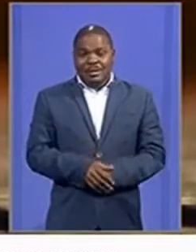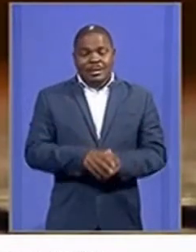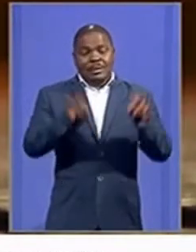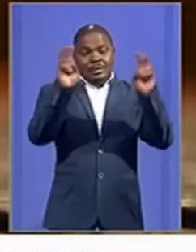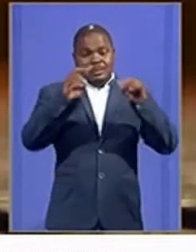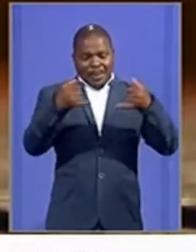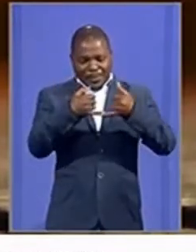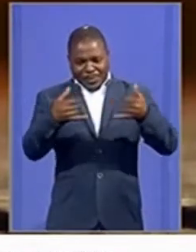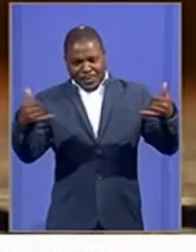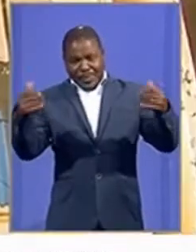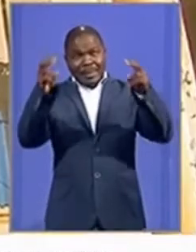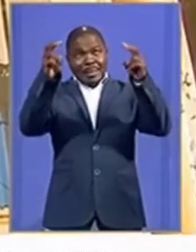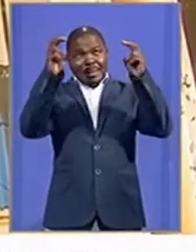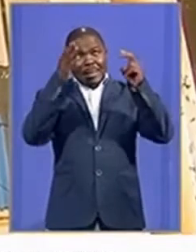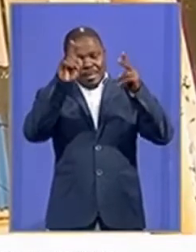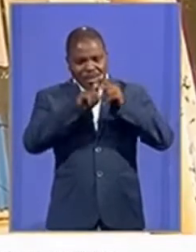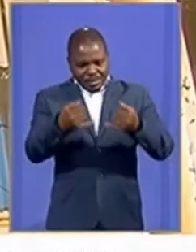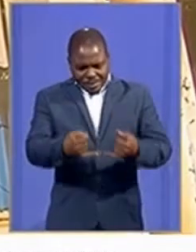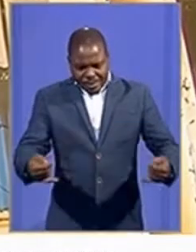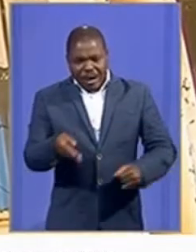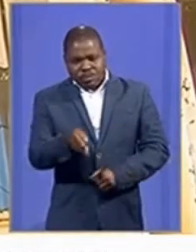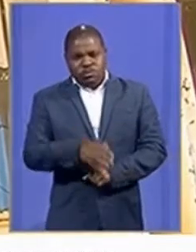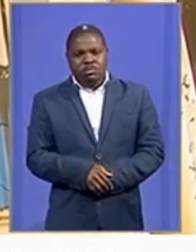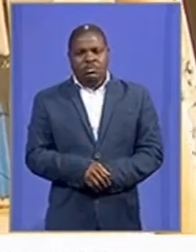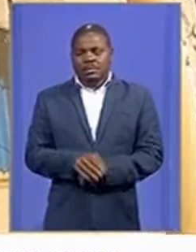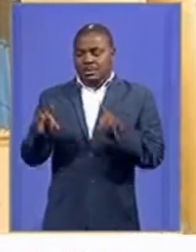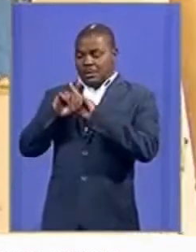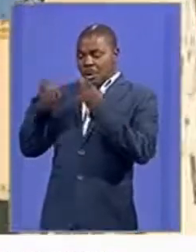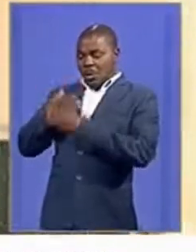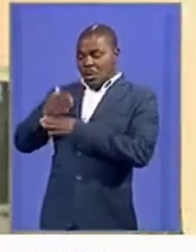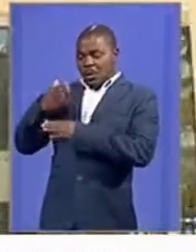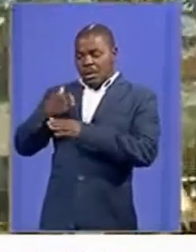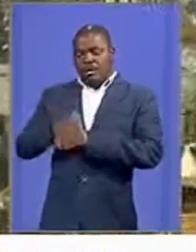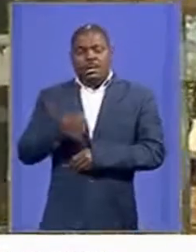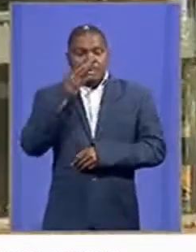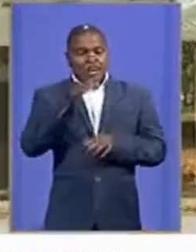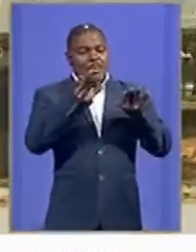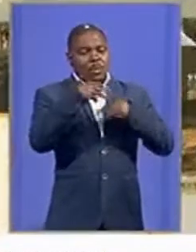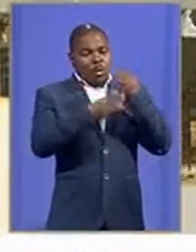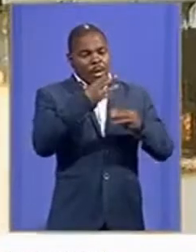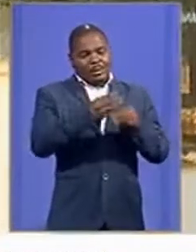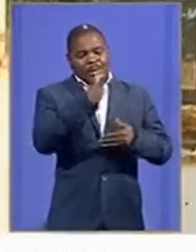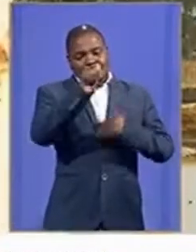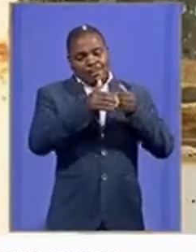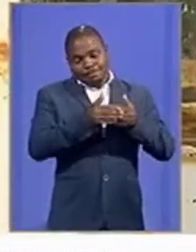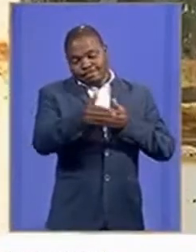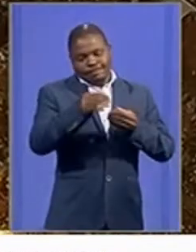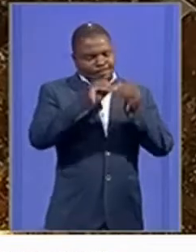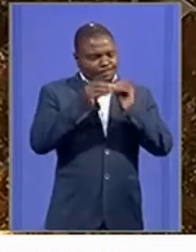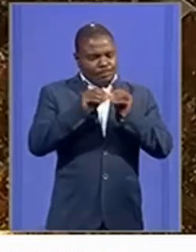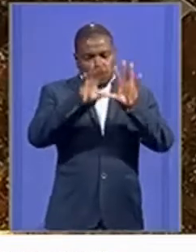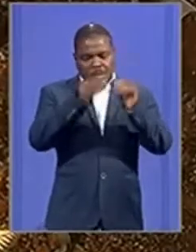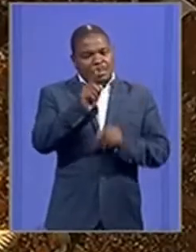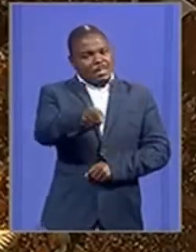a mohlagase godimo le fase. Kgoro ya Basomi e fele kgoro ya mešomo ya setšhaba dikgwedi tše tshela go lokiša mathata